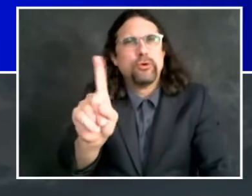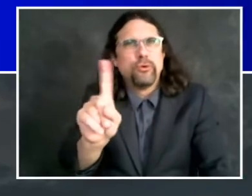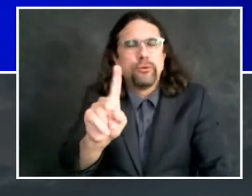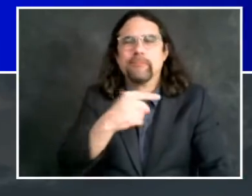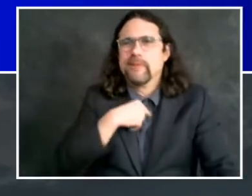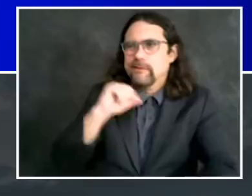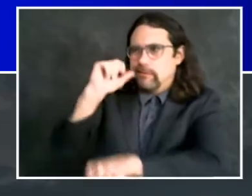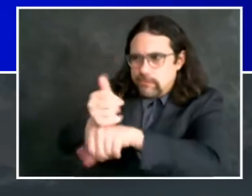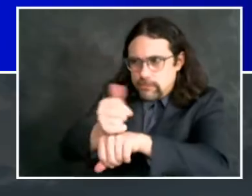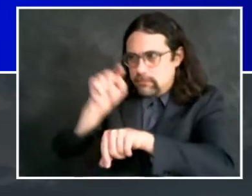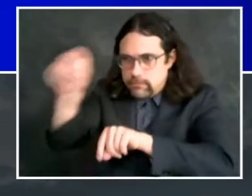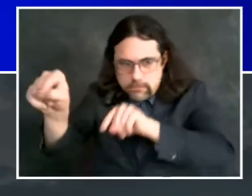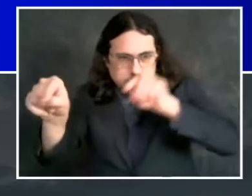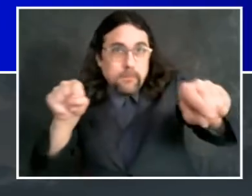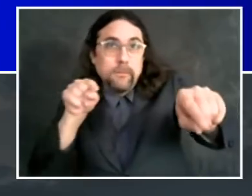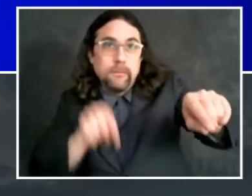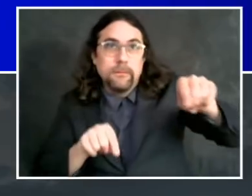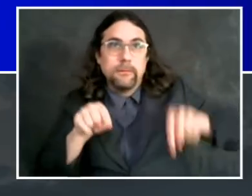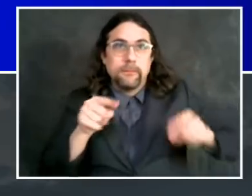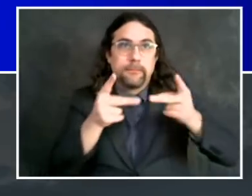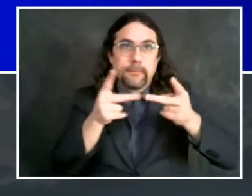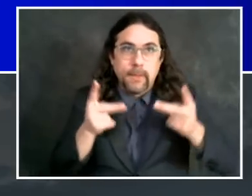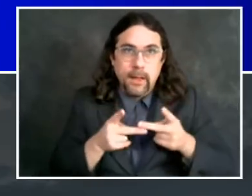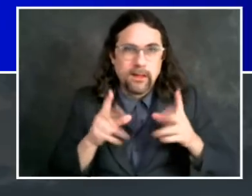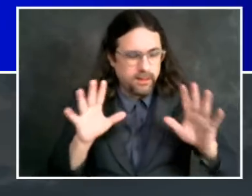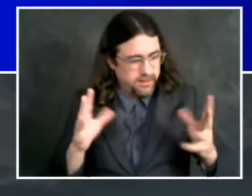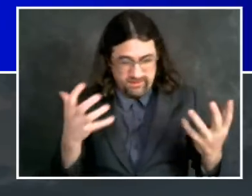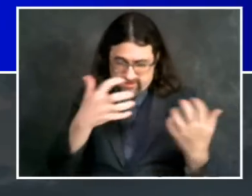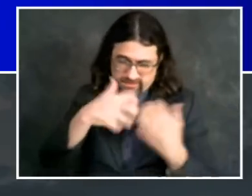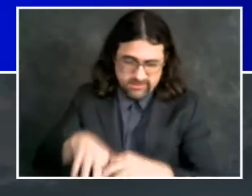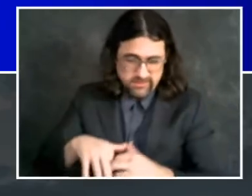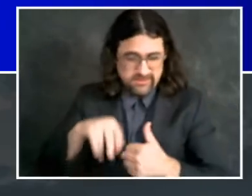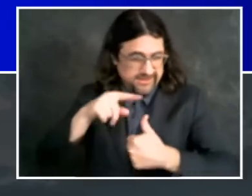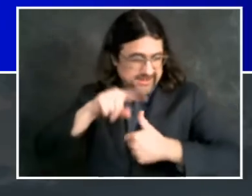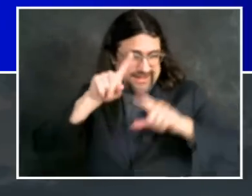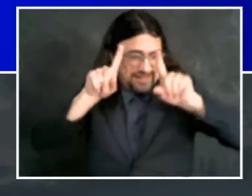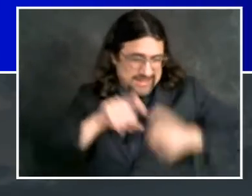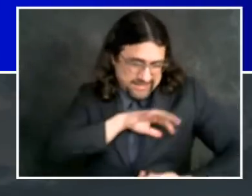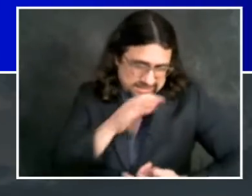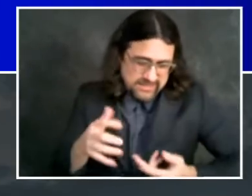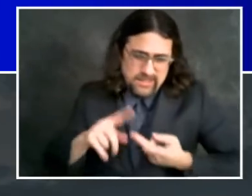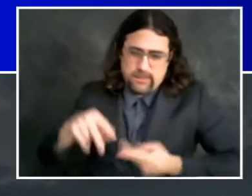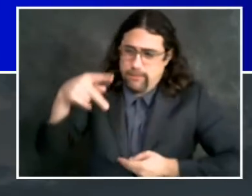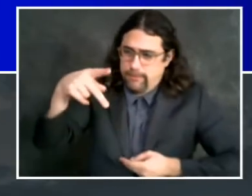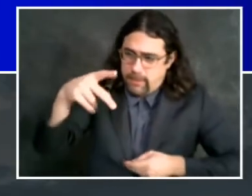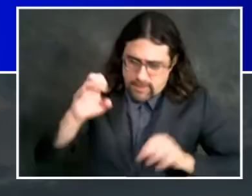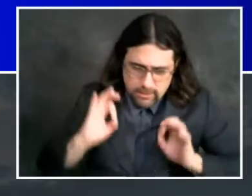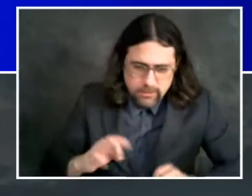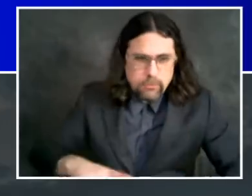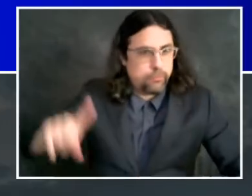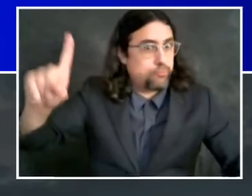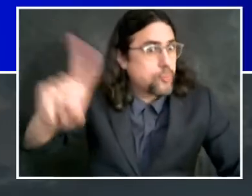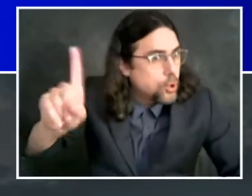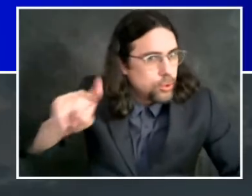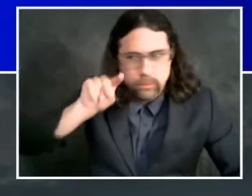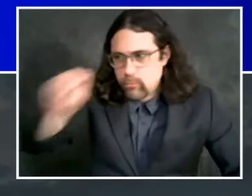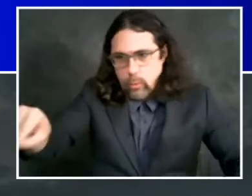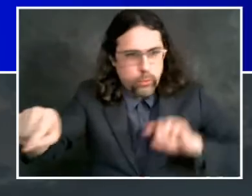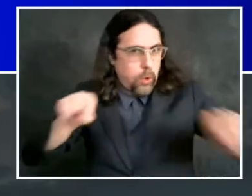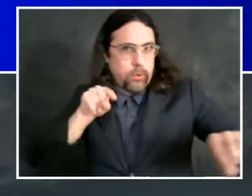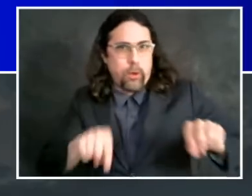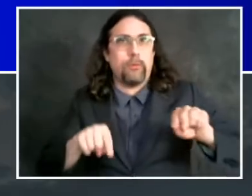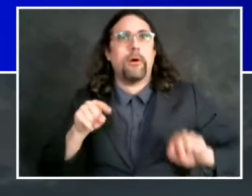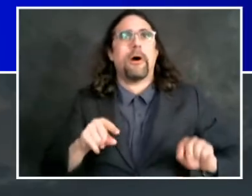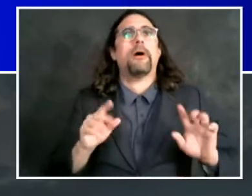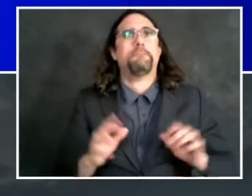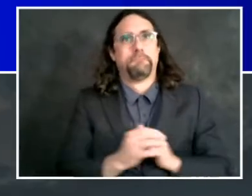to a hospital. Now, there are 11 community sites open. 8 at health and